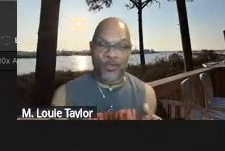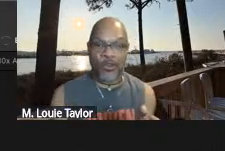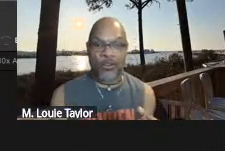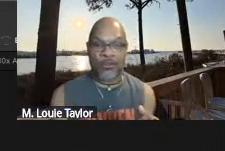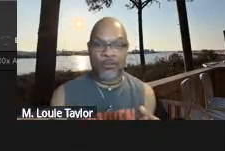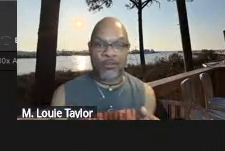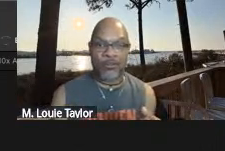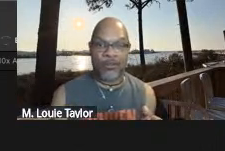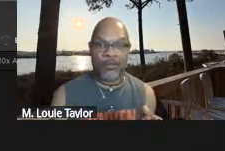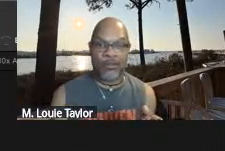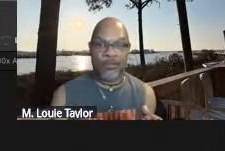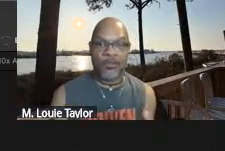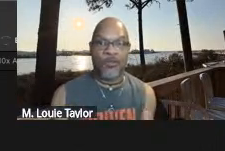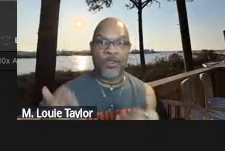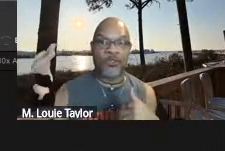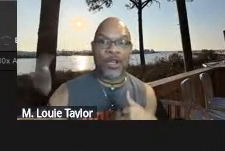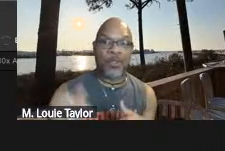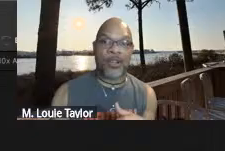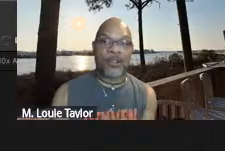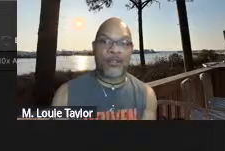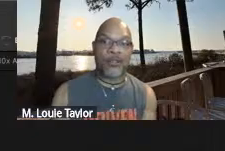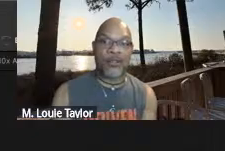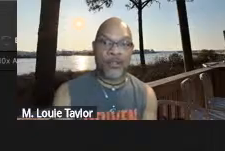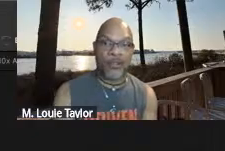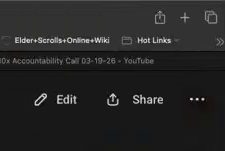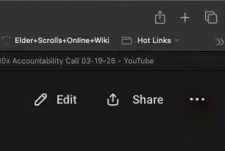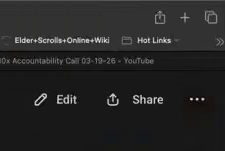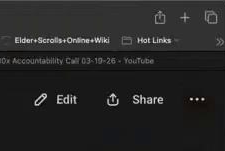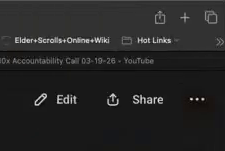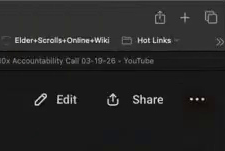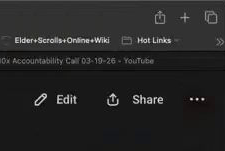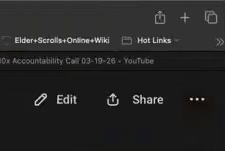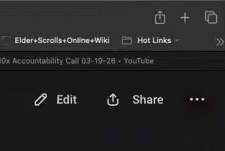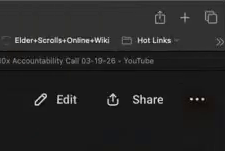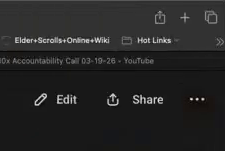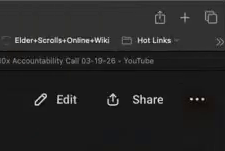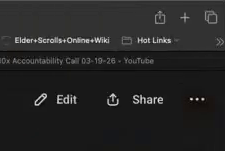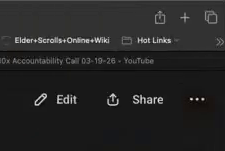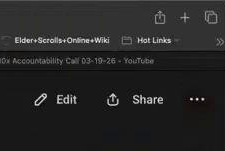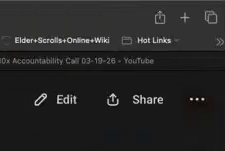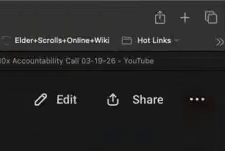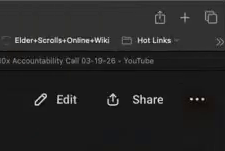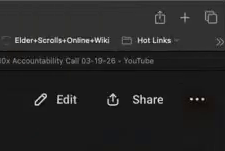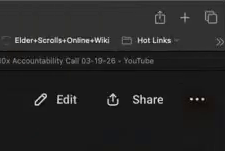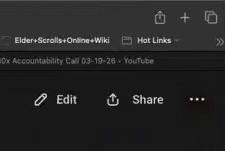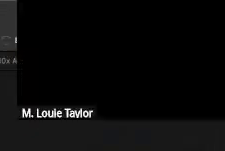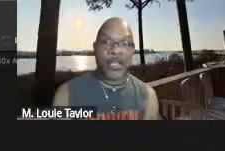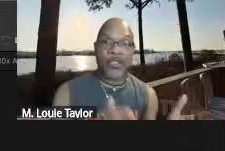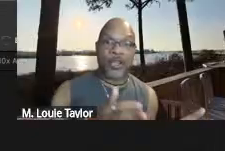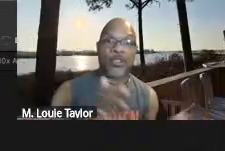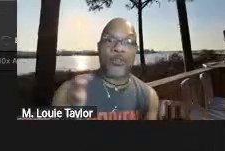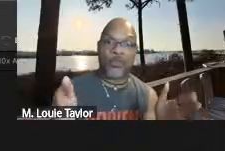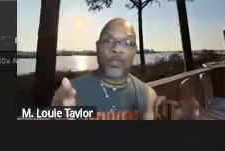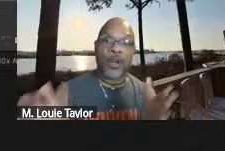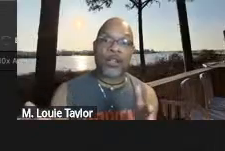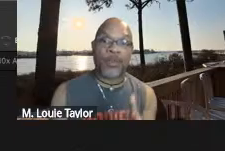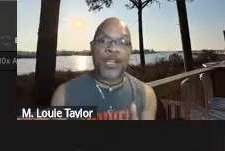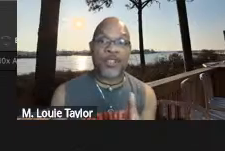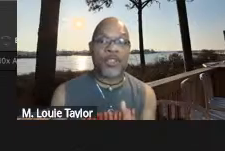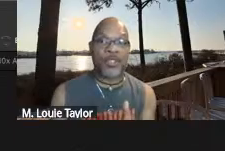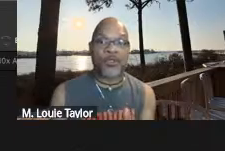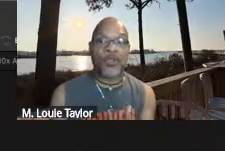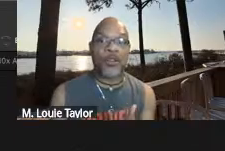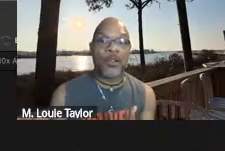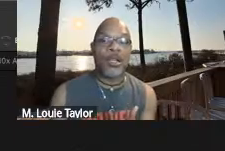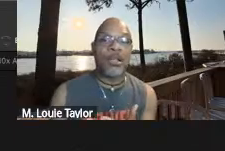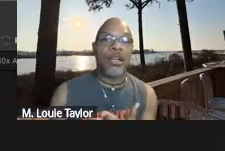the store where I the took it drops straight. are. I took mine straight to the product. Right. It takes it straight to the product page